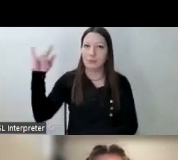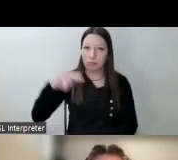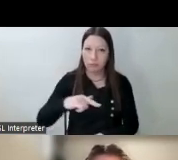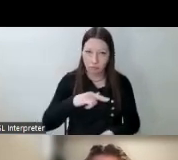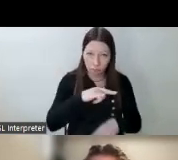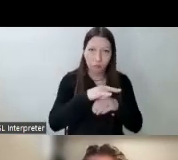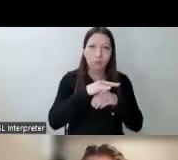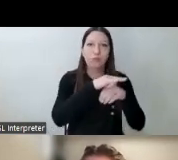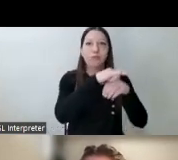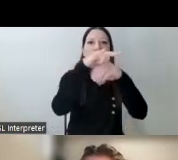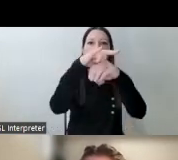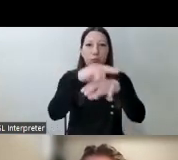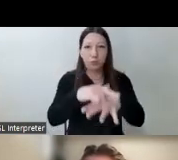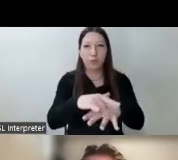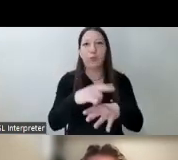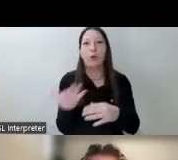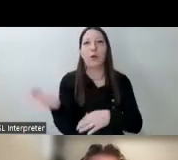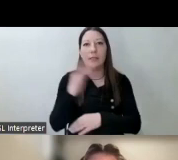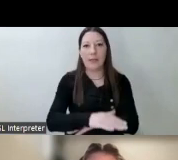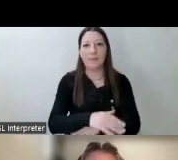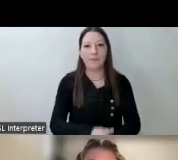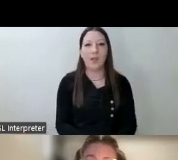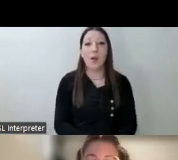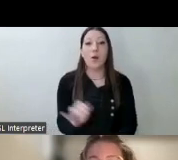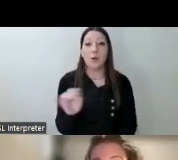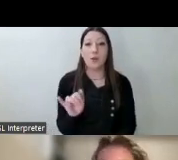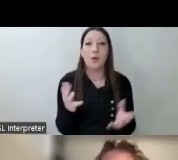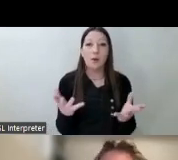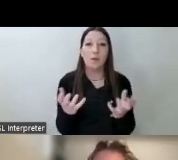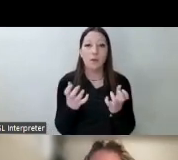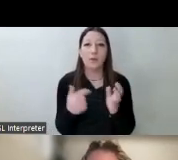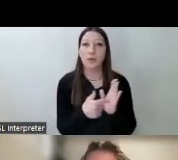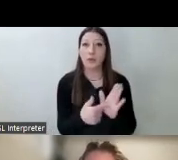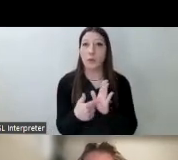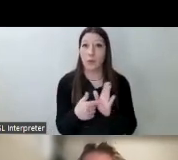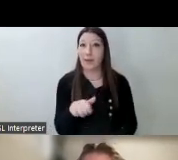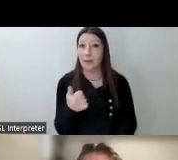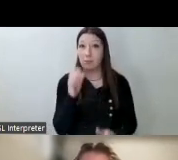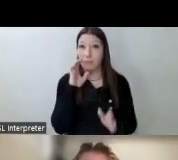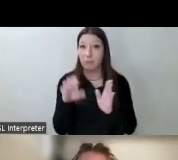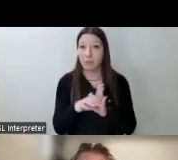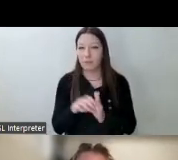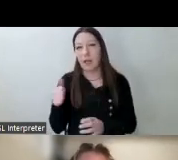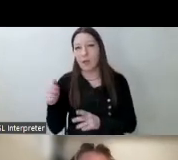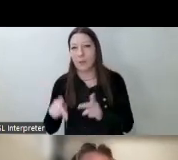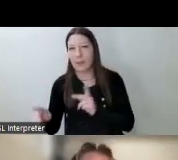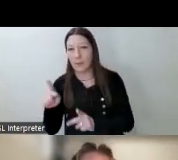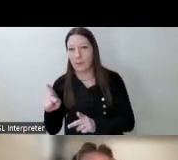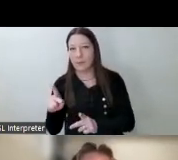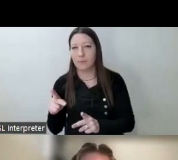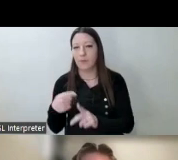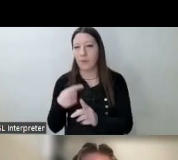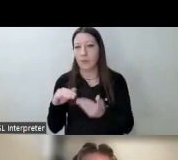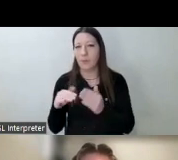I also want to show these photos, which were taken by other community members during that same fire. So the photo on the